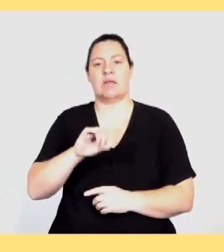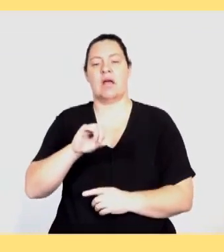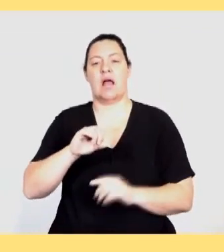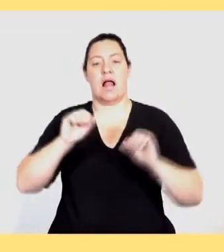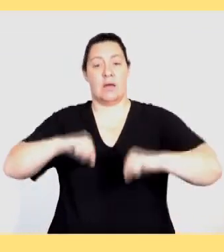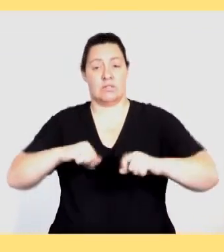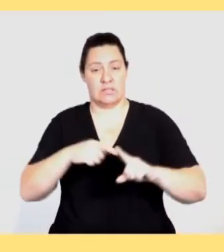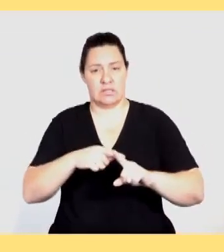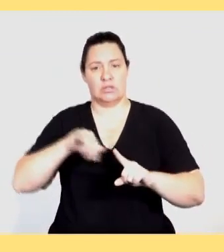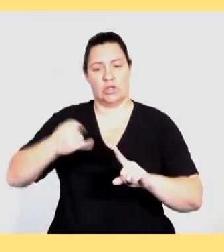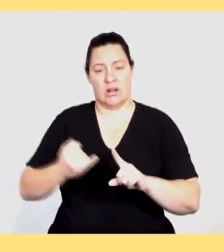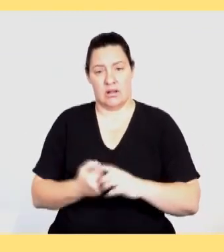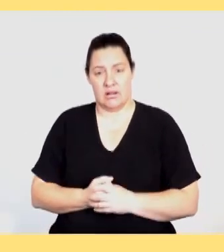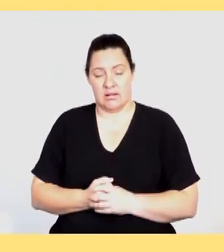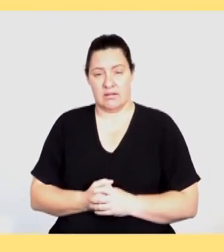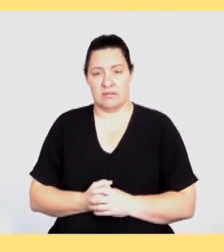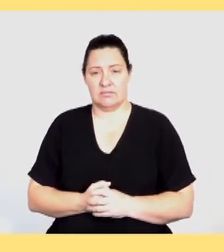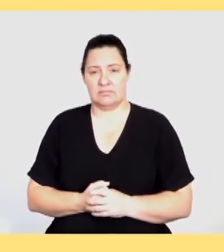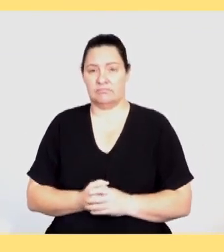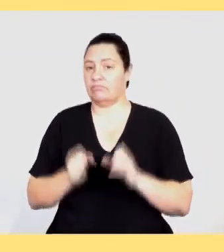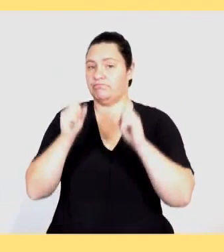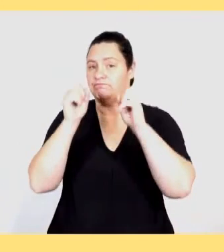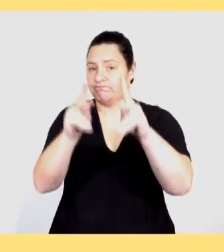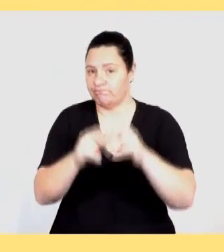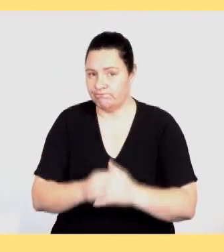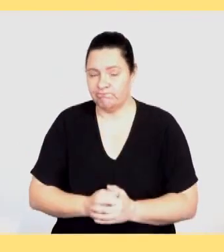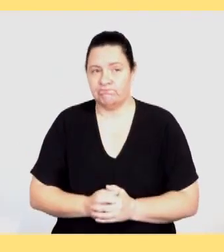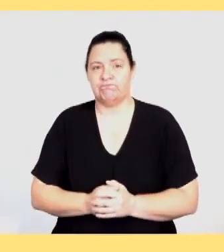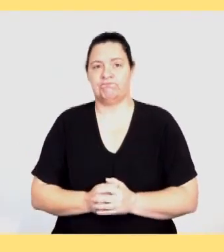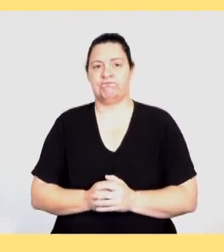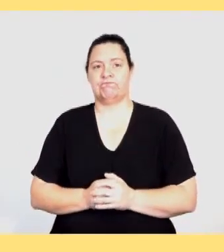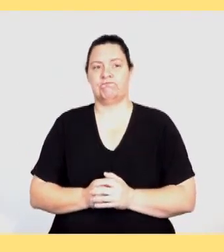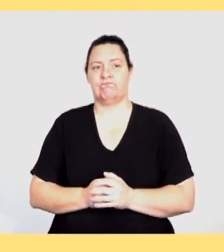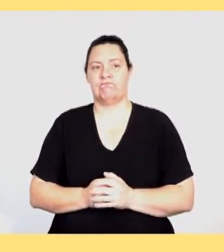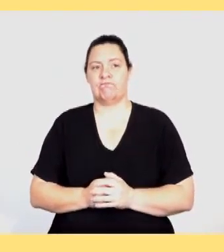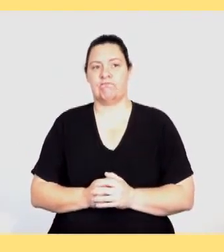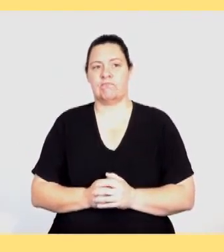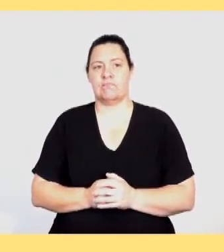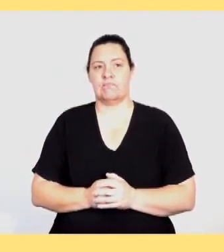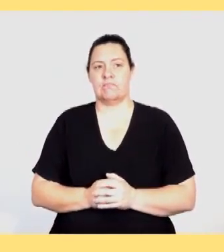debtors allowances journal. All right. And then